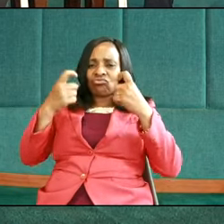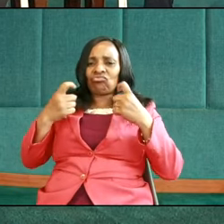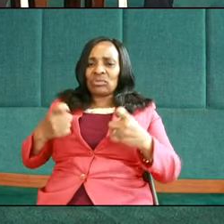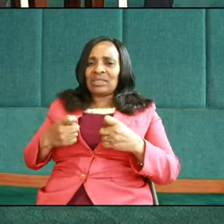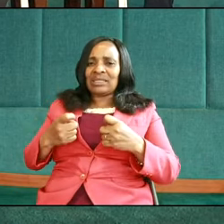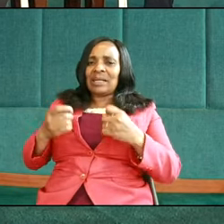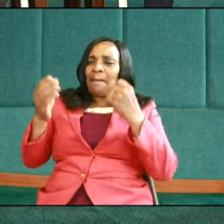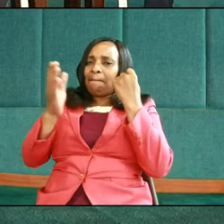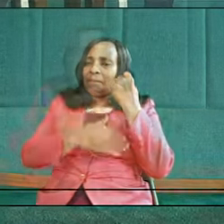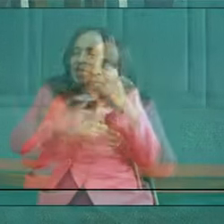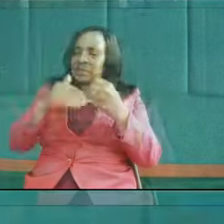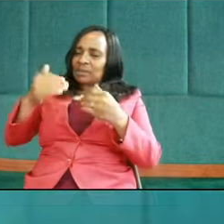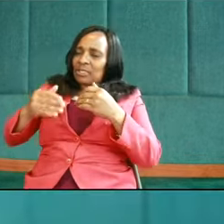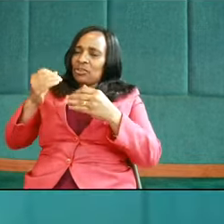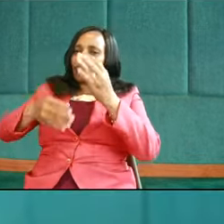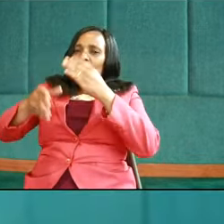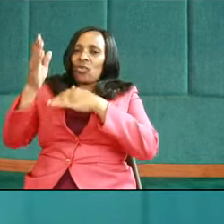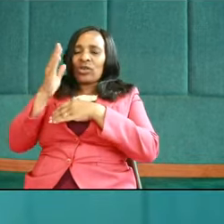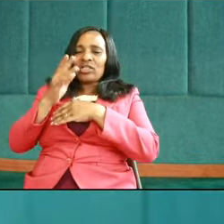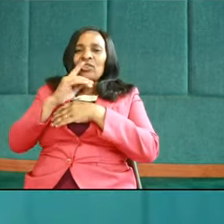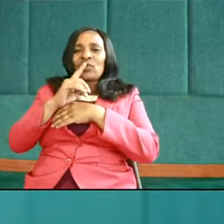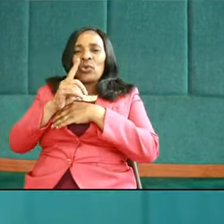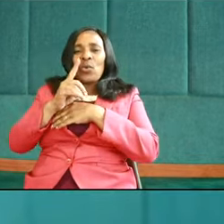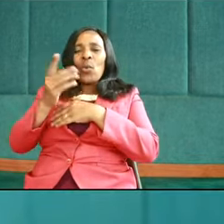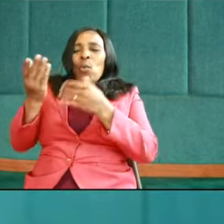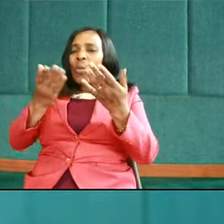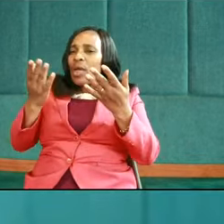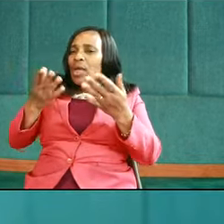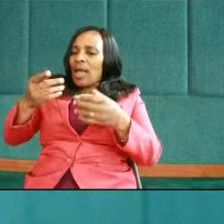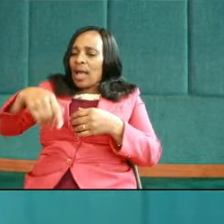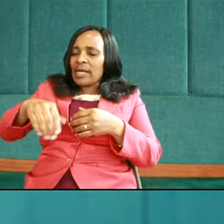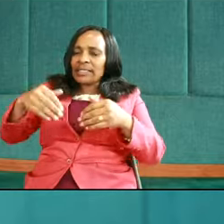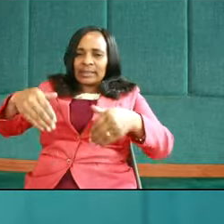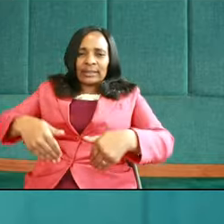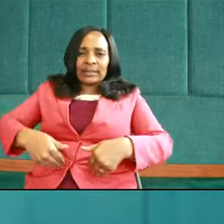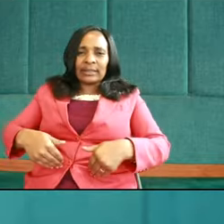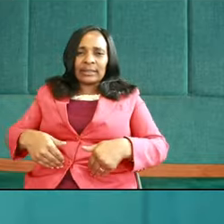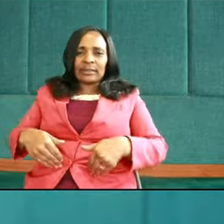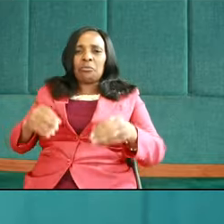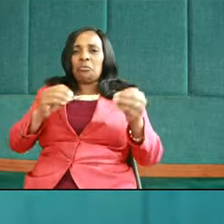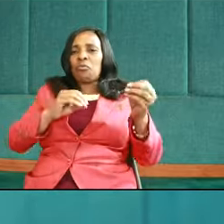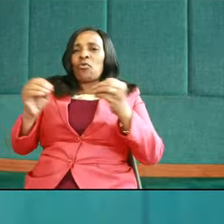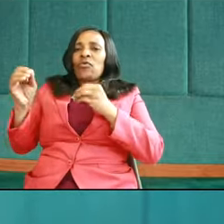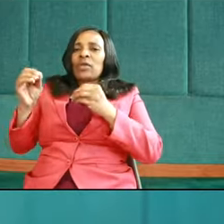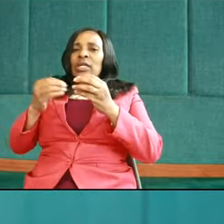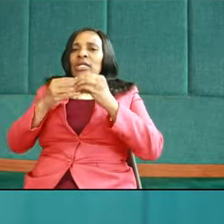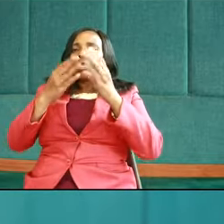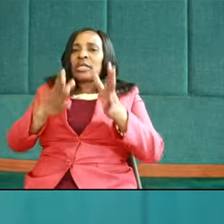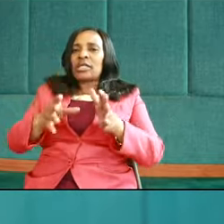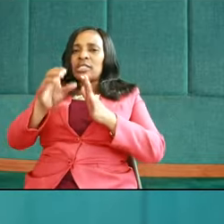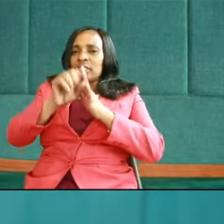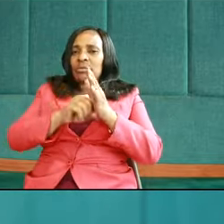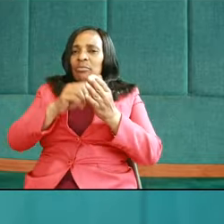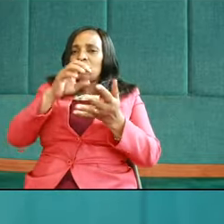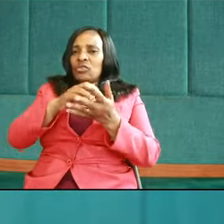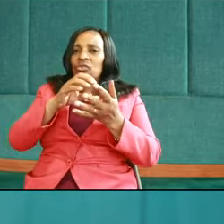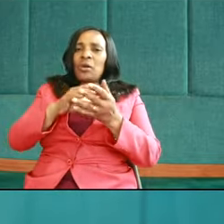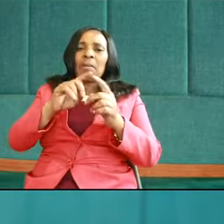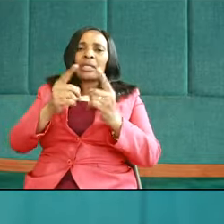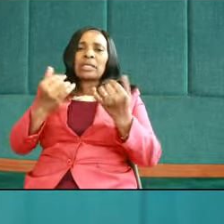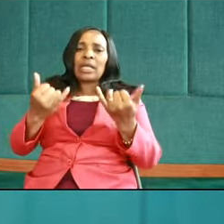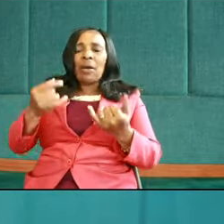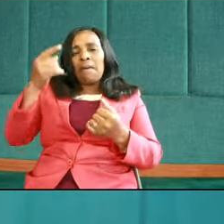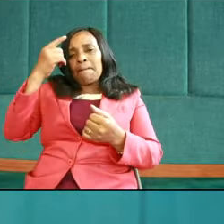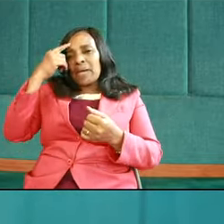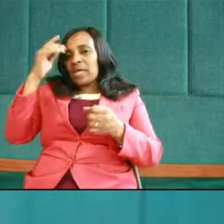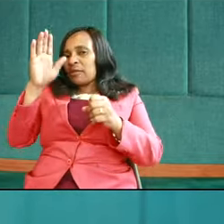God. So in where we are as teens, we might even be moving into leadership positions, let us be very